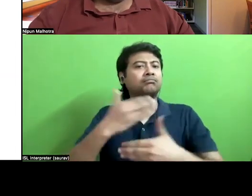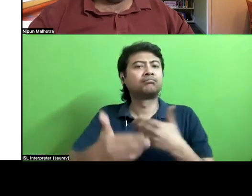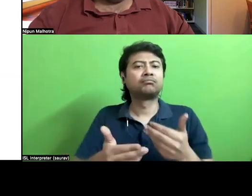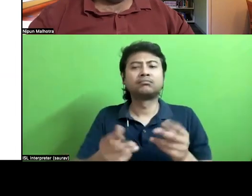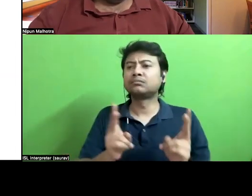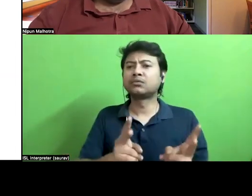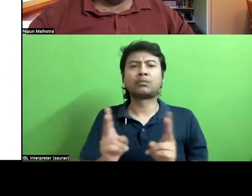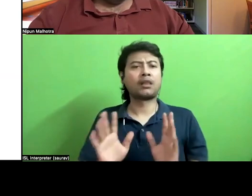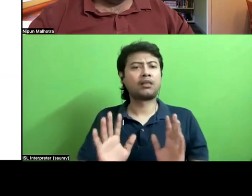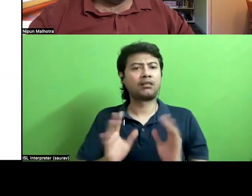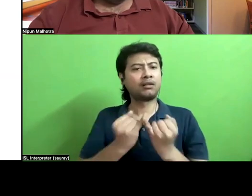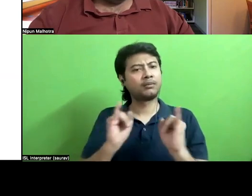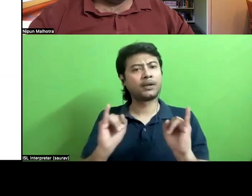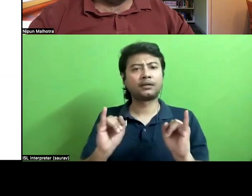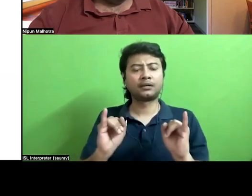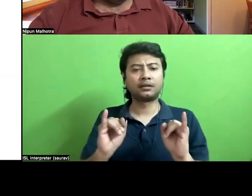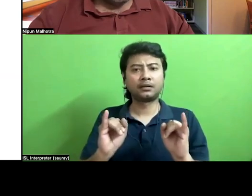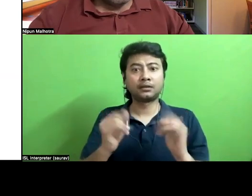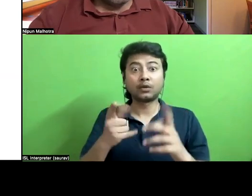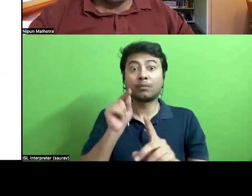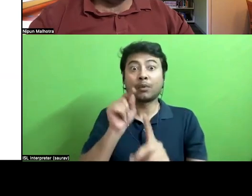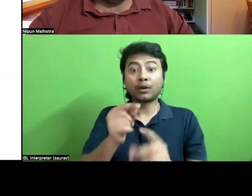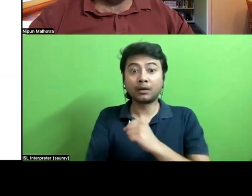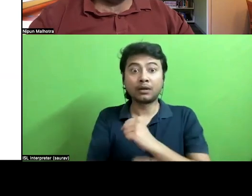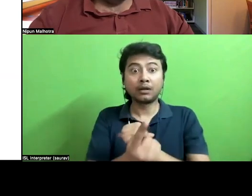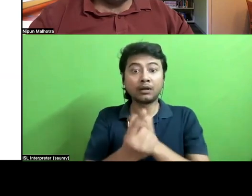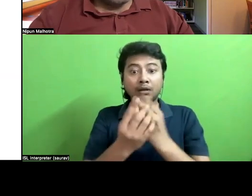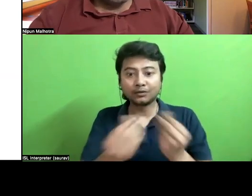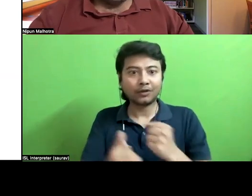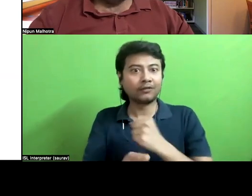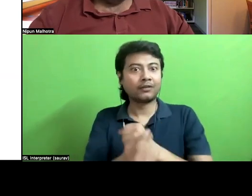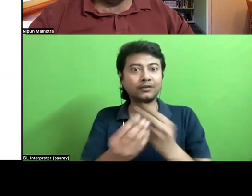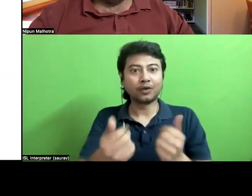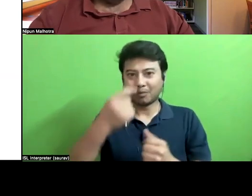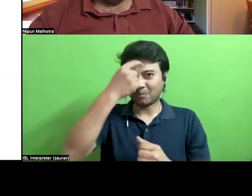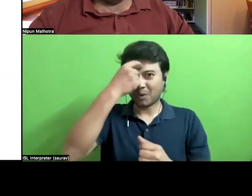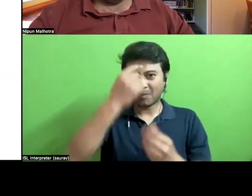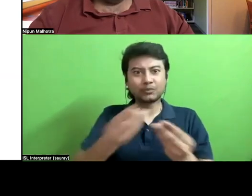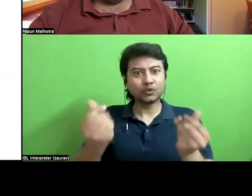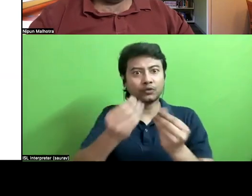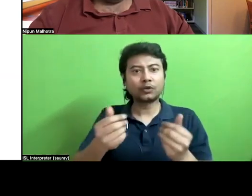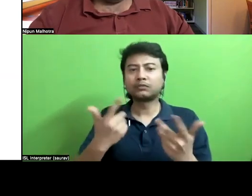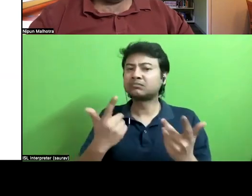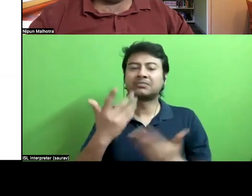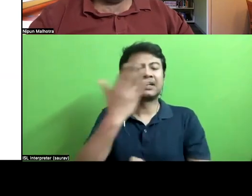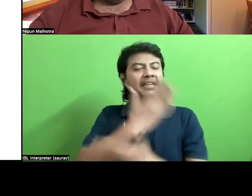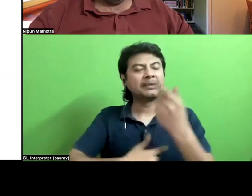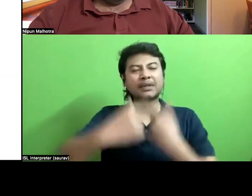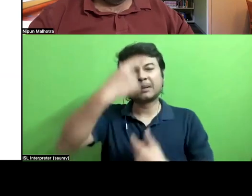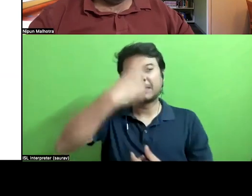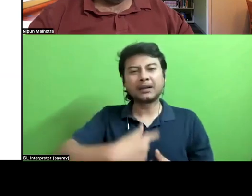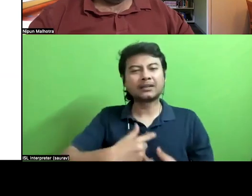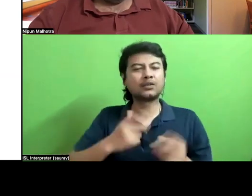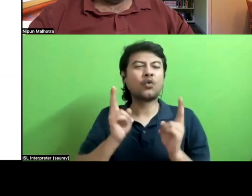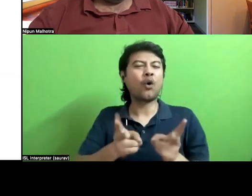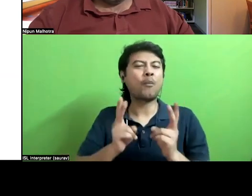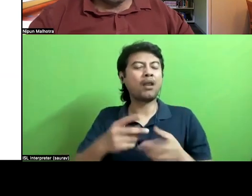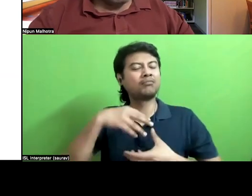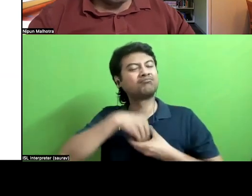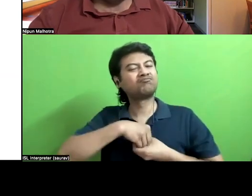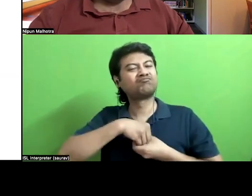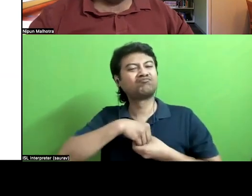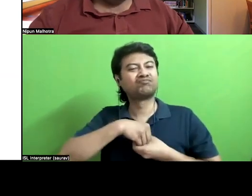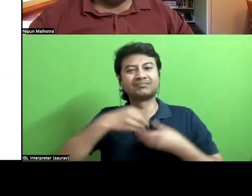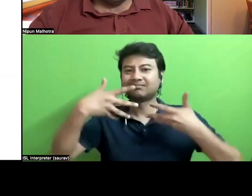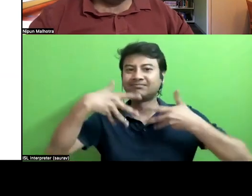think problem solving as a person with a disability really comes naturally to a person or to the family in that sense. And thank